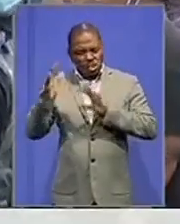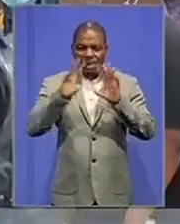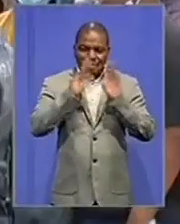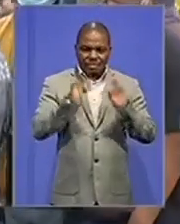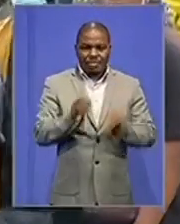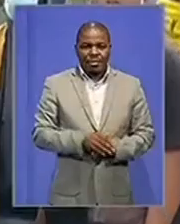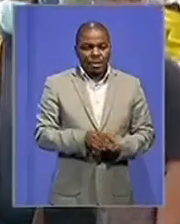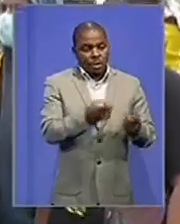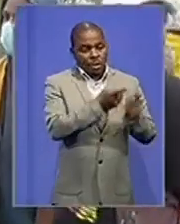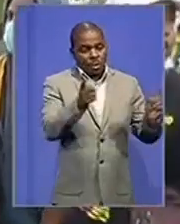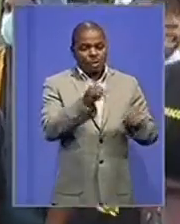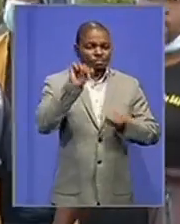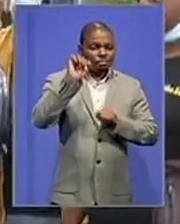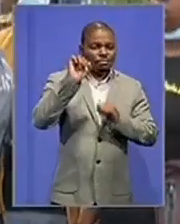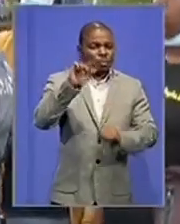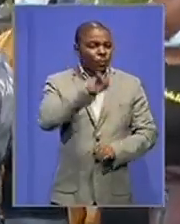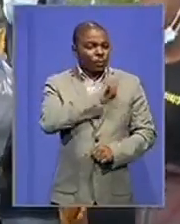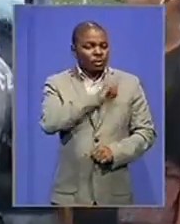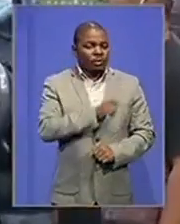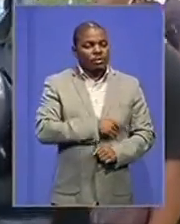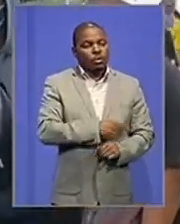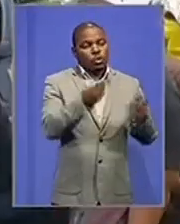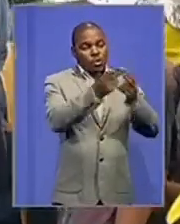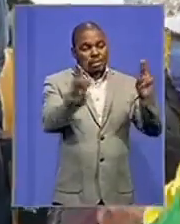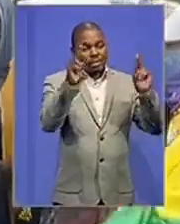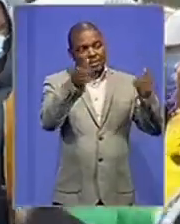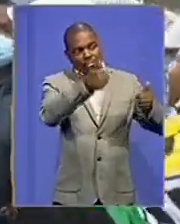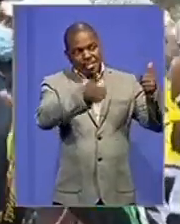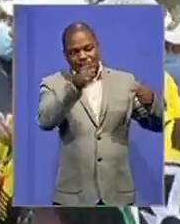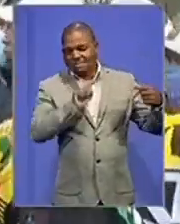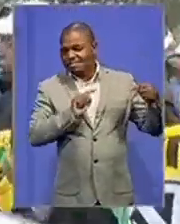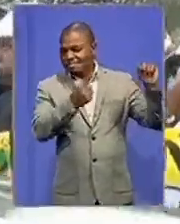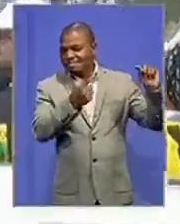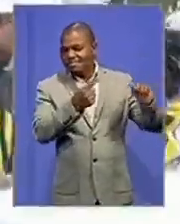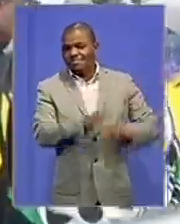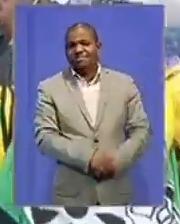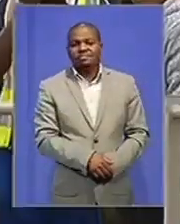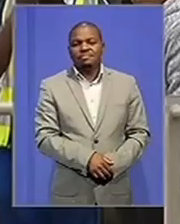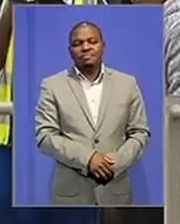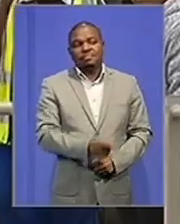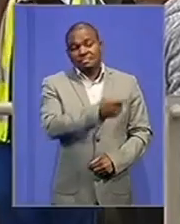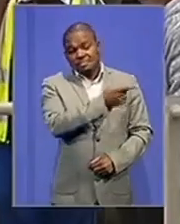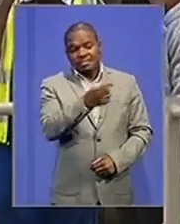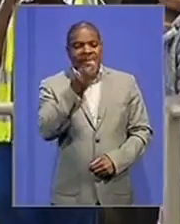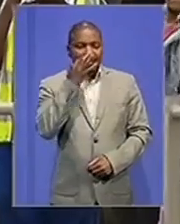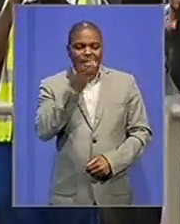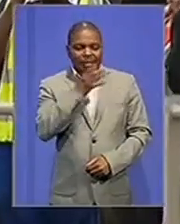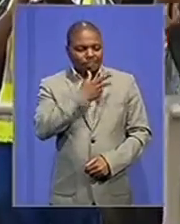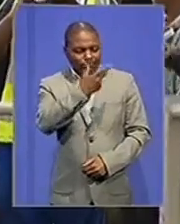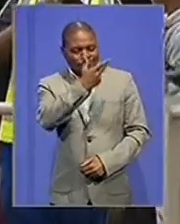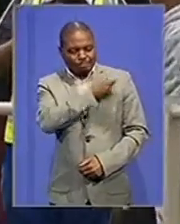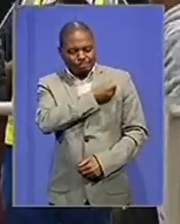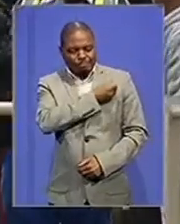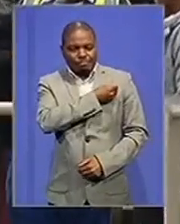Baithuti ba dira ditshupetso kgatlhanong le botsamaisi jwa yunibesithi tebang le tatofatso ya go entelwa mogare